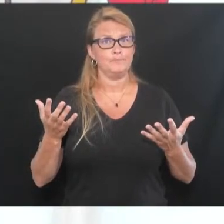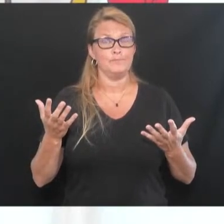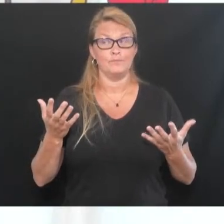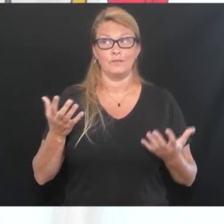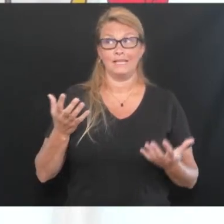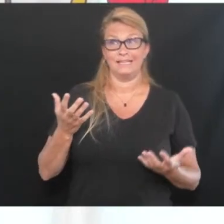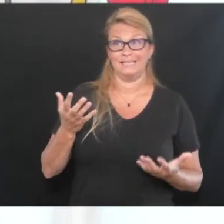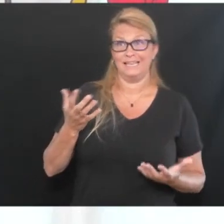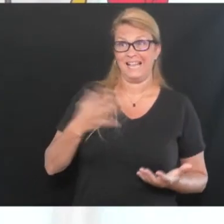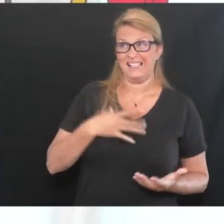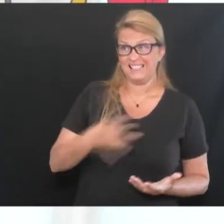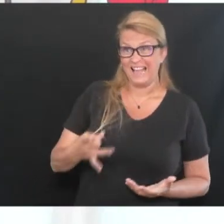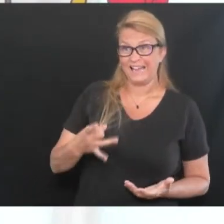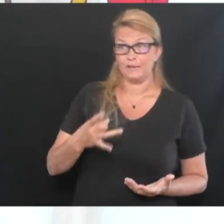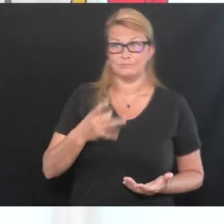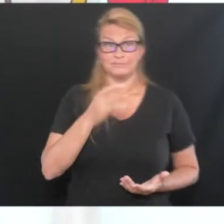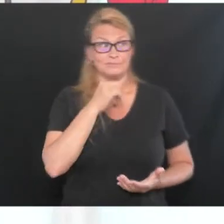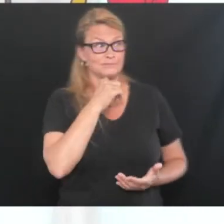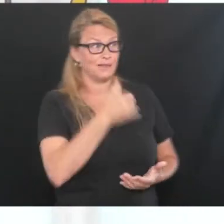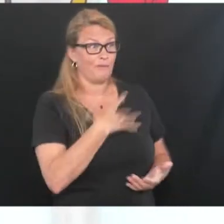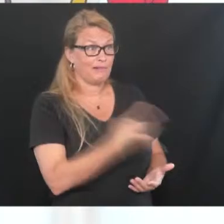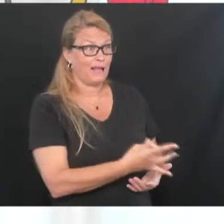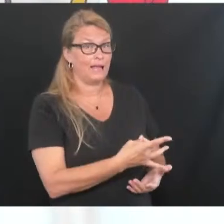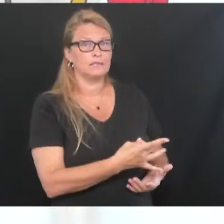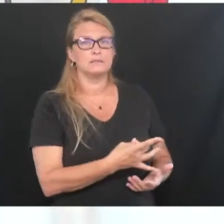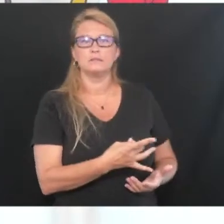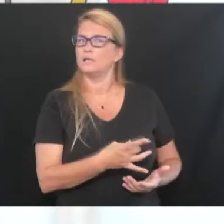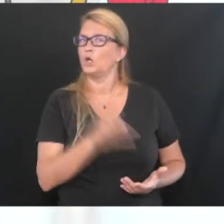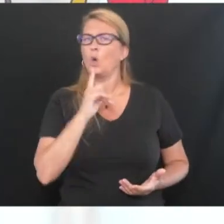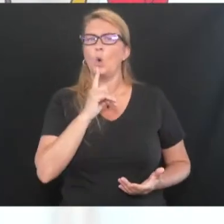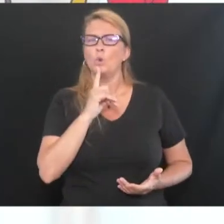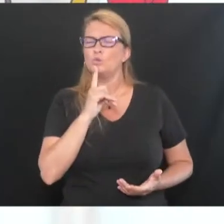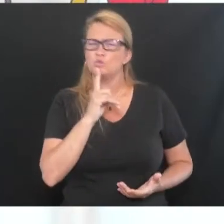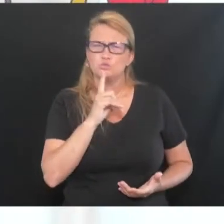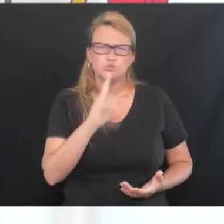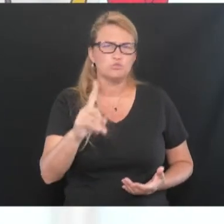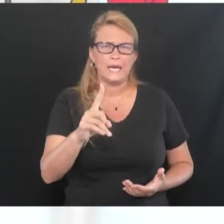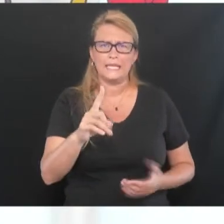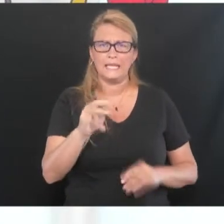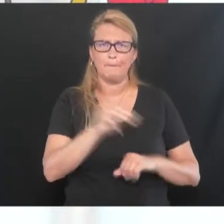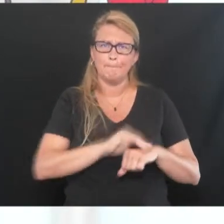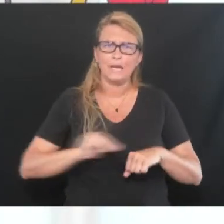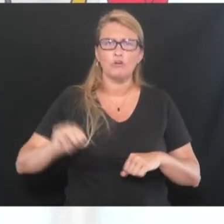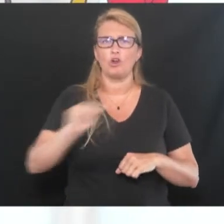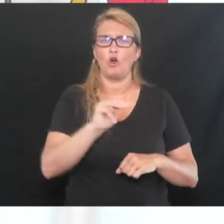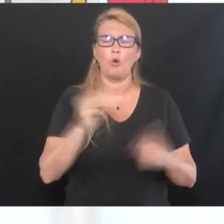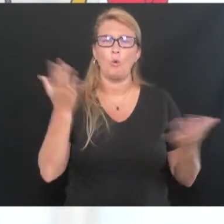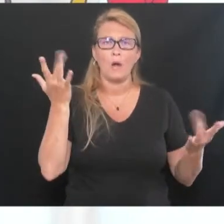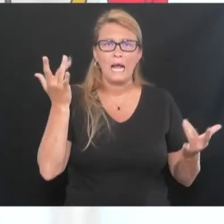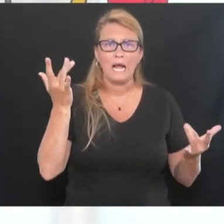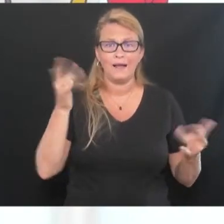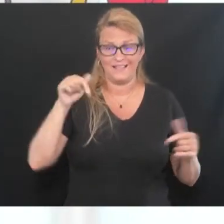not like it, it is a miracle from God above that this state has